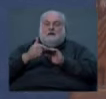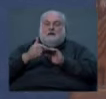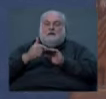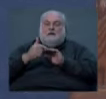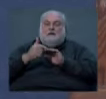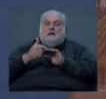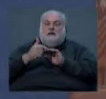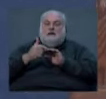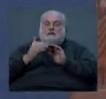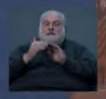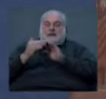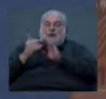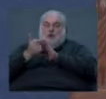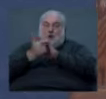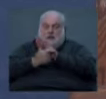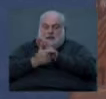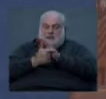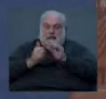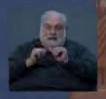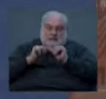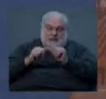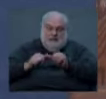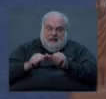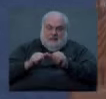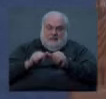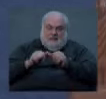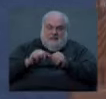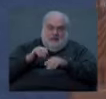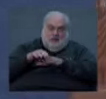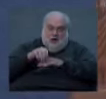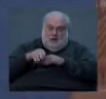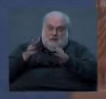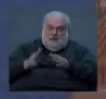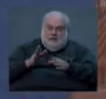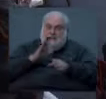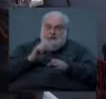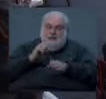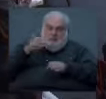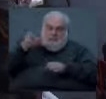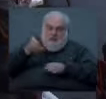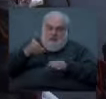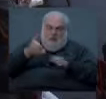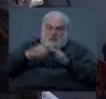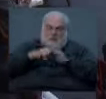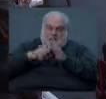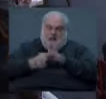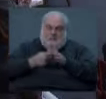consultant, if it is, whoever's chosen, needs to be there at that opening when they do that.